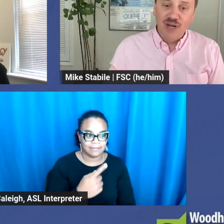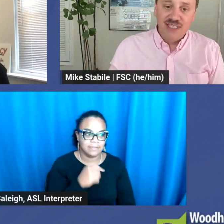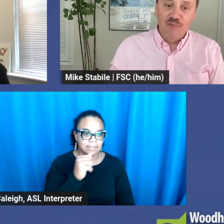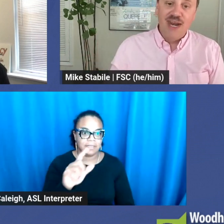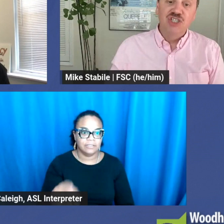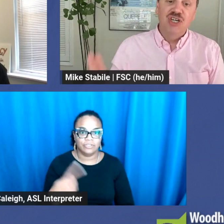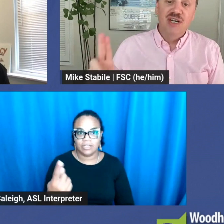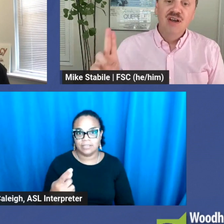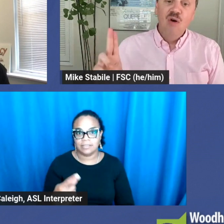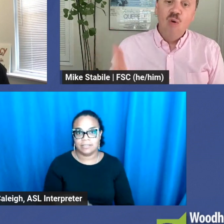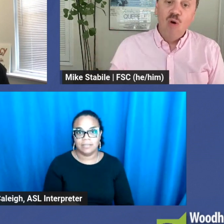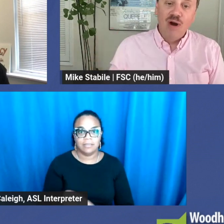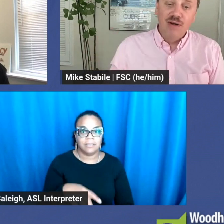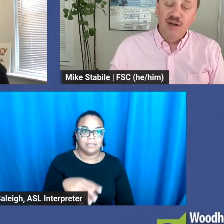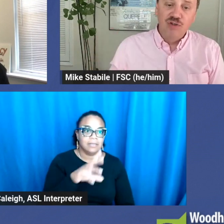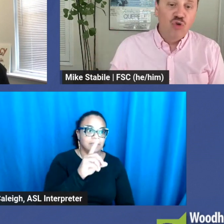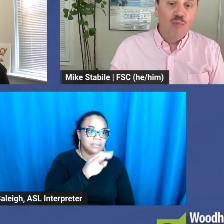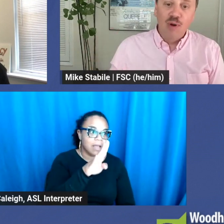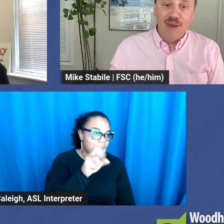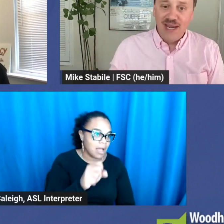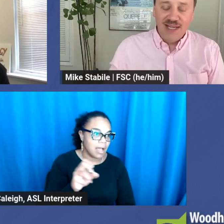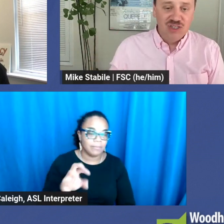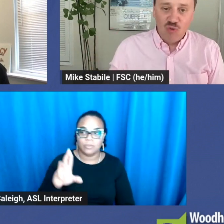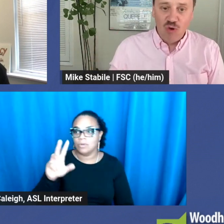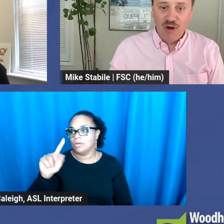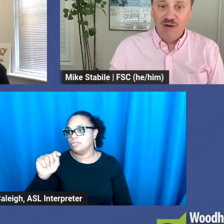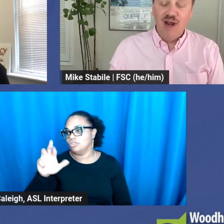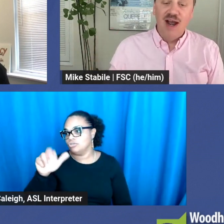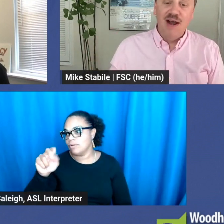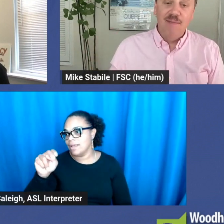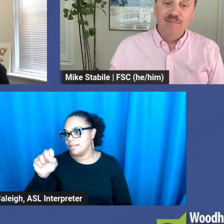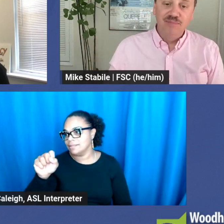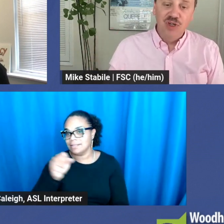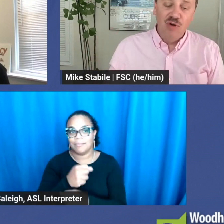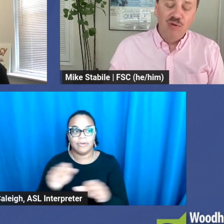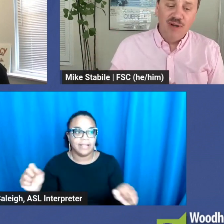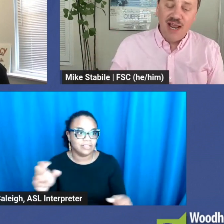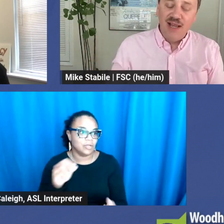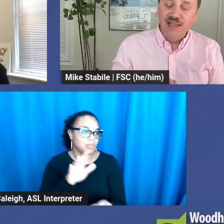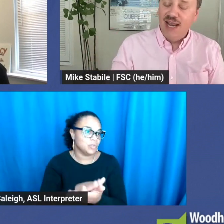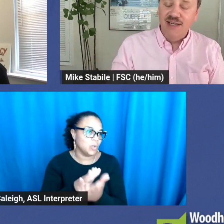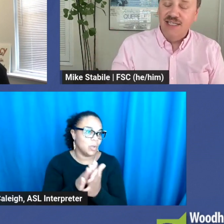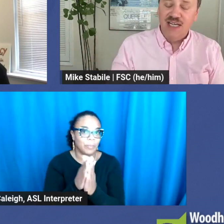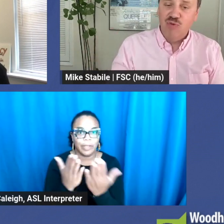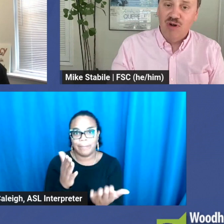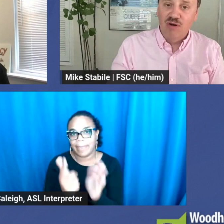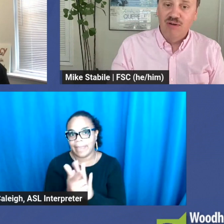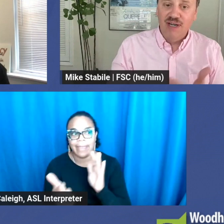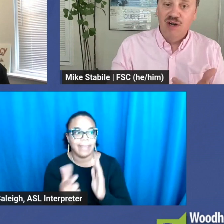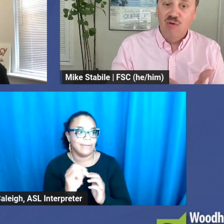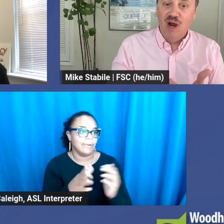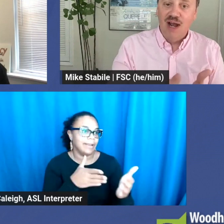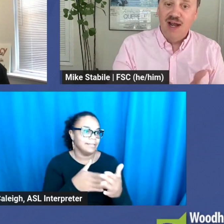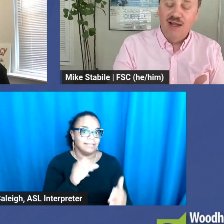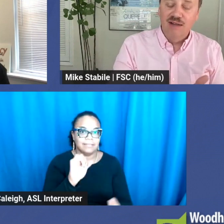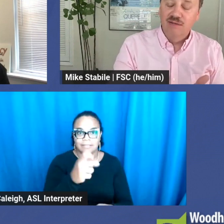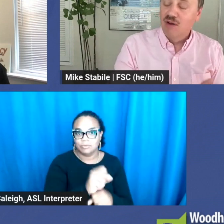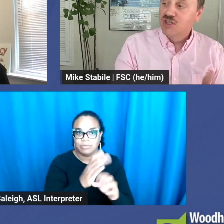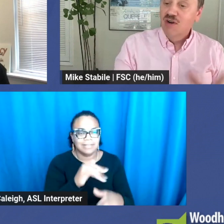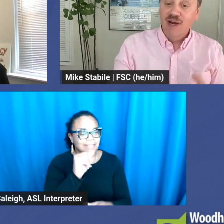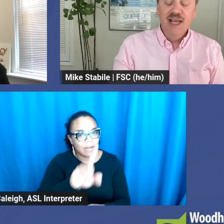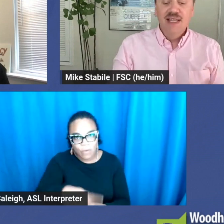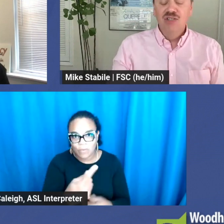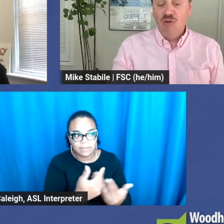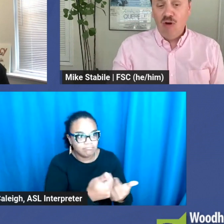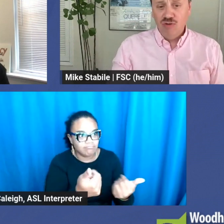Dobbs or trans-liberation or, you know, school book bans or, you know, anti-sex worker, you know,